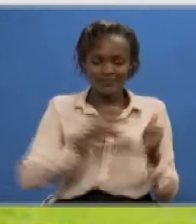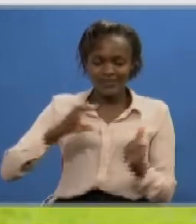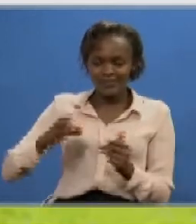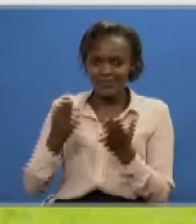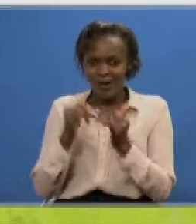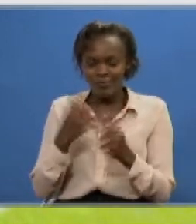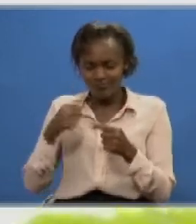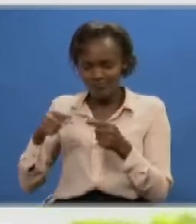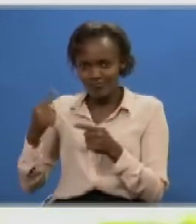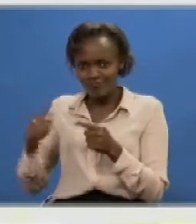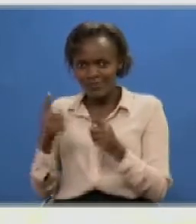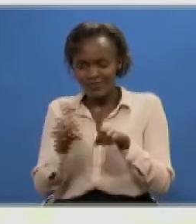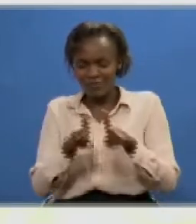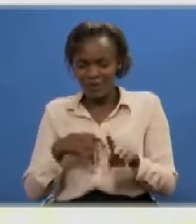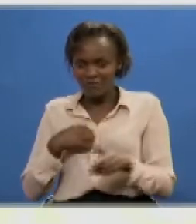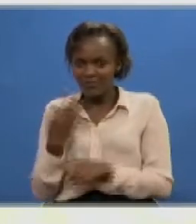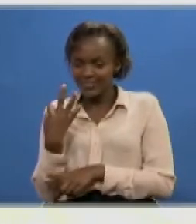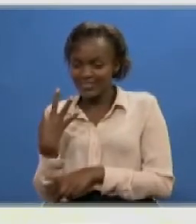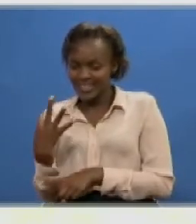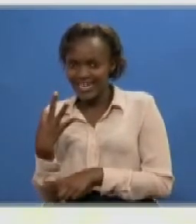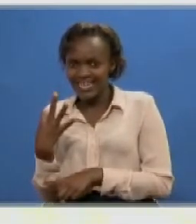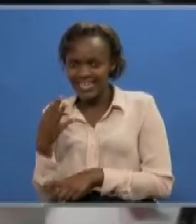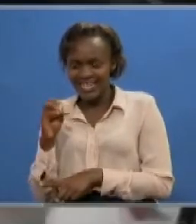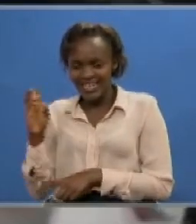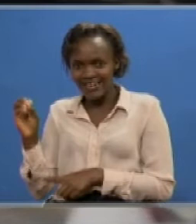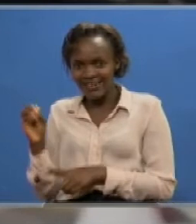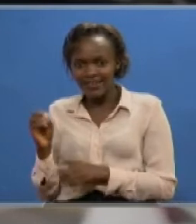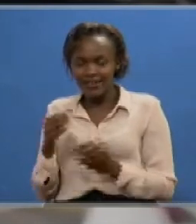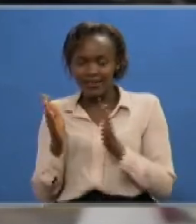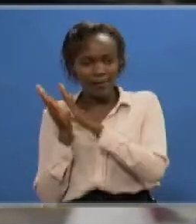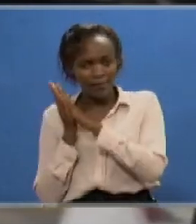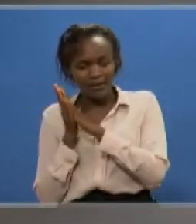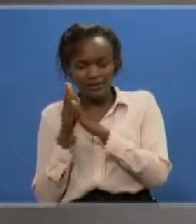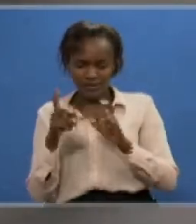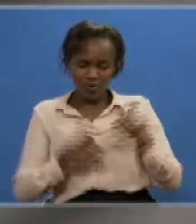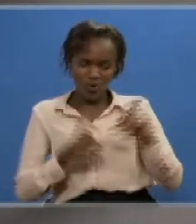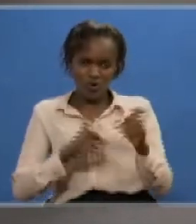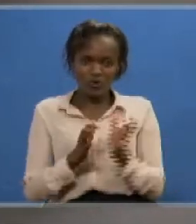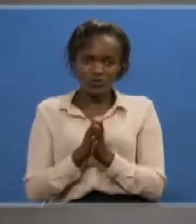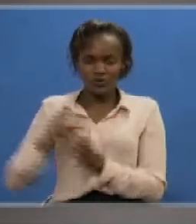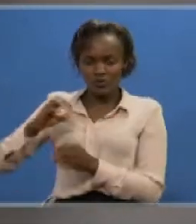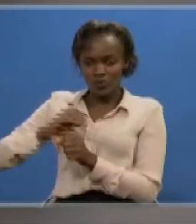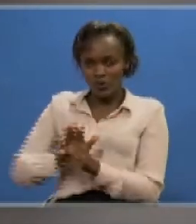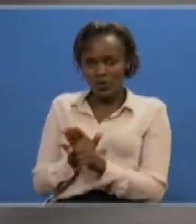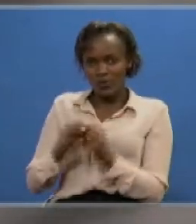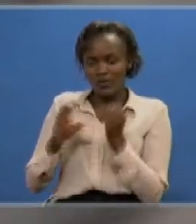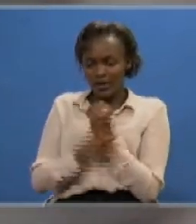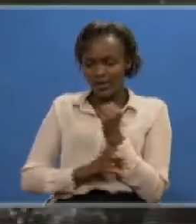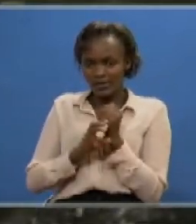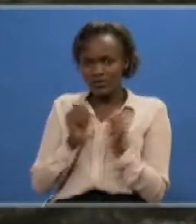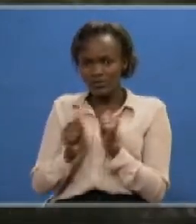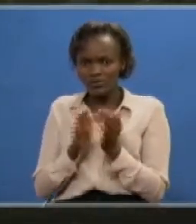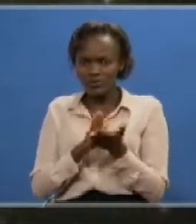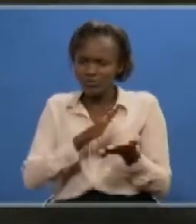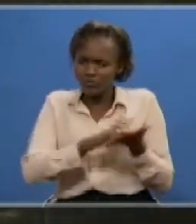target of having the bed capacity required to combat COVID-19. Countries that have rushed to reopen